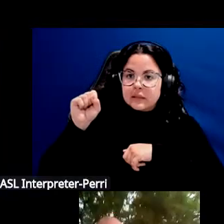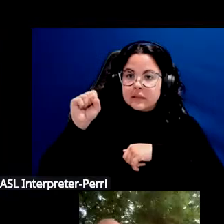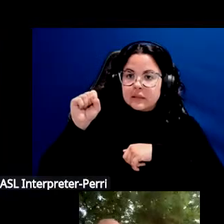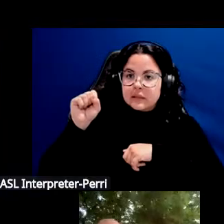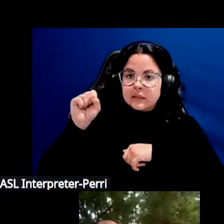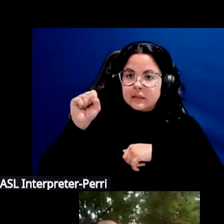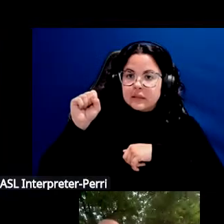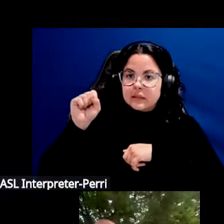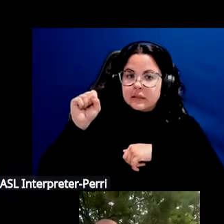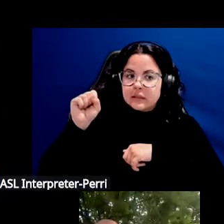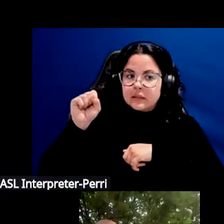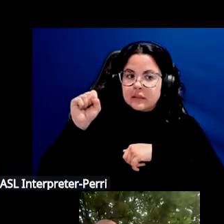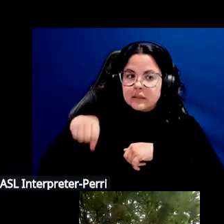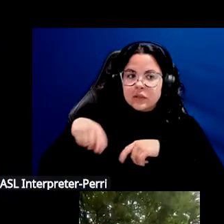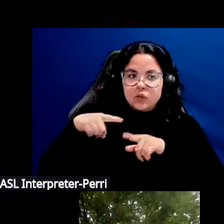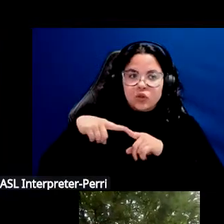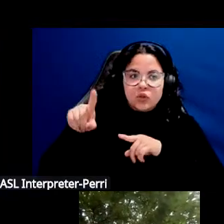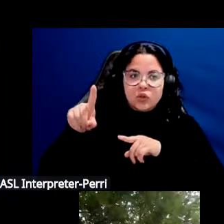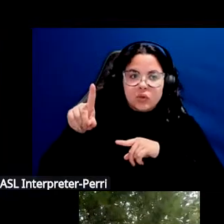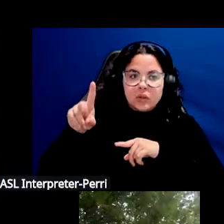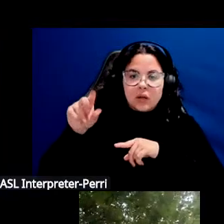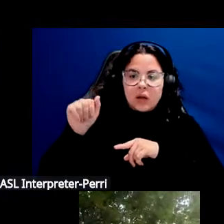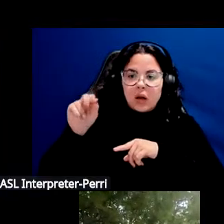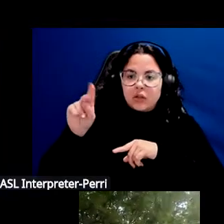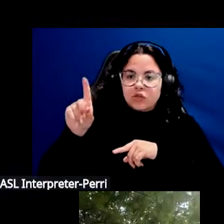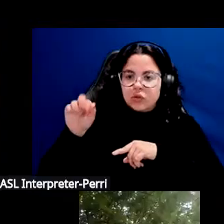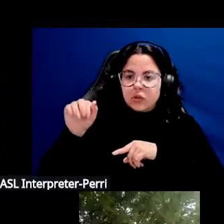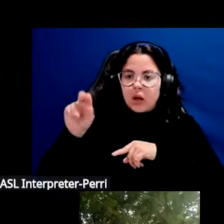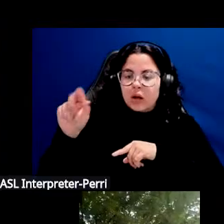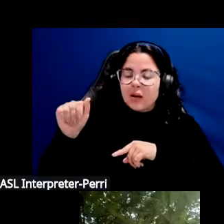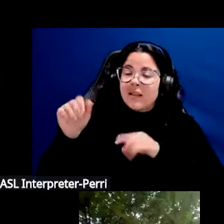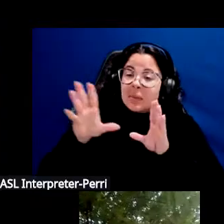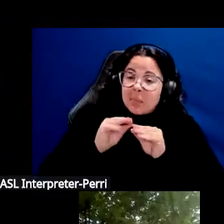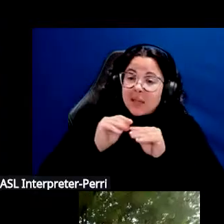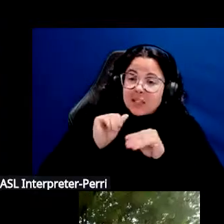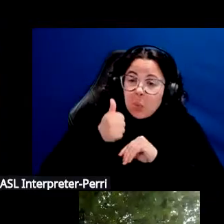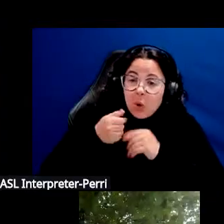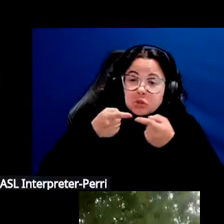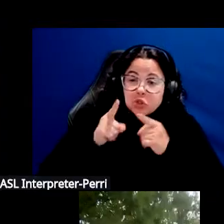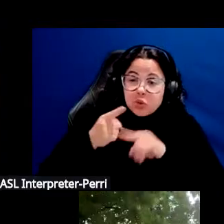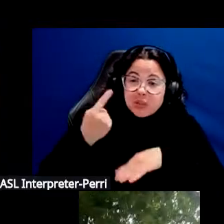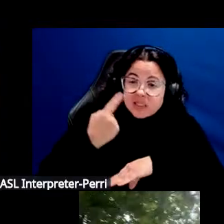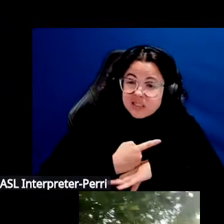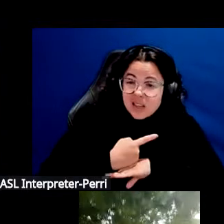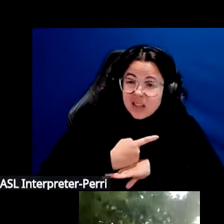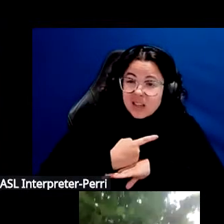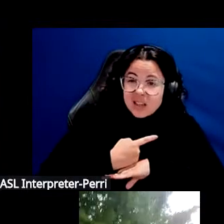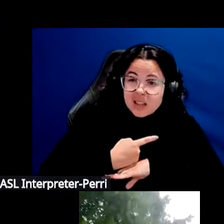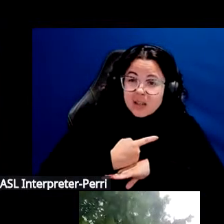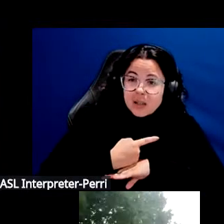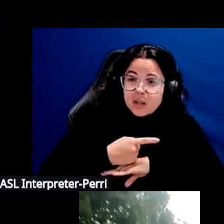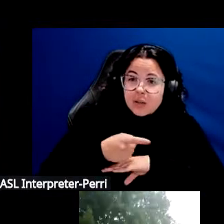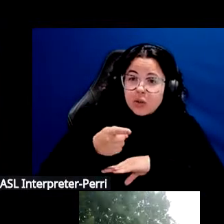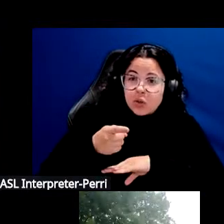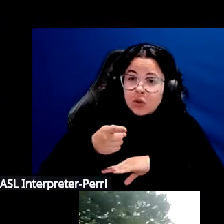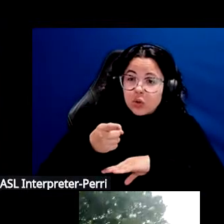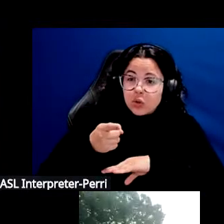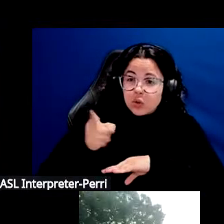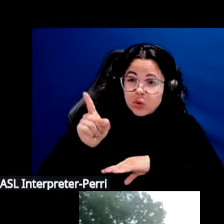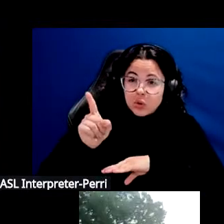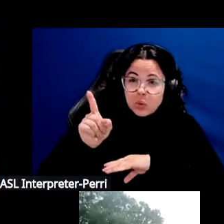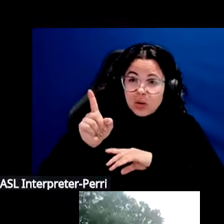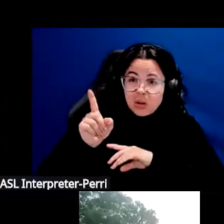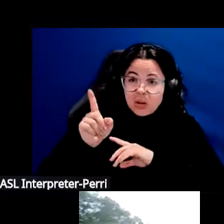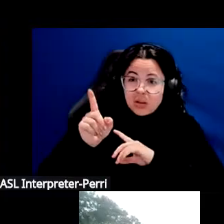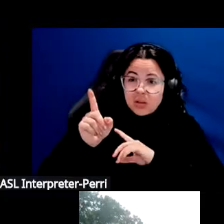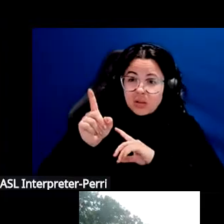Adriana. Andriana, question for you. The meeting tomorrow, since it's during the day, have you all made any headway on it